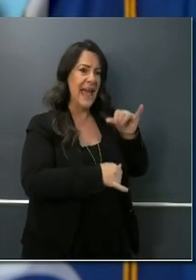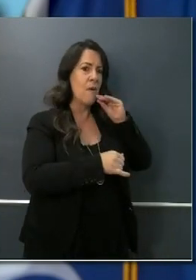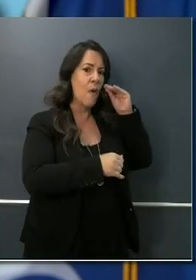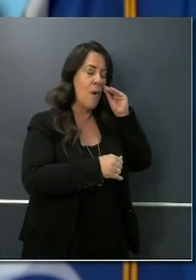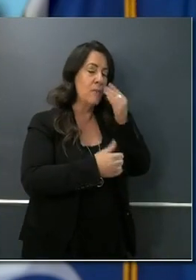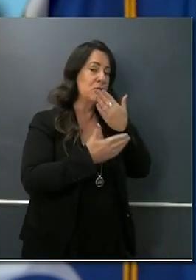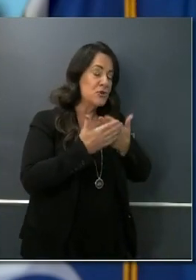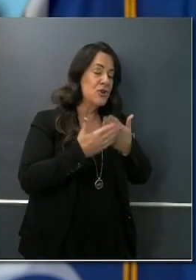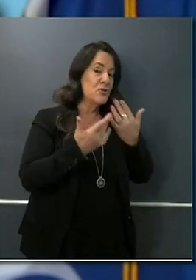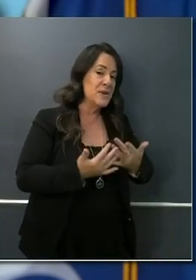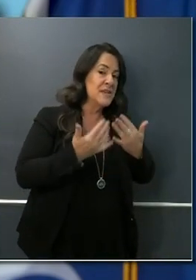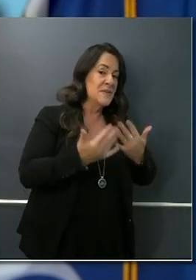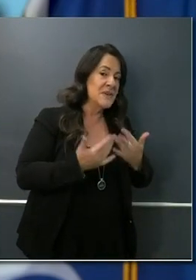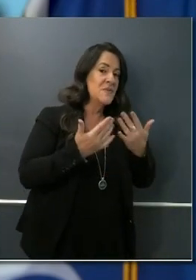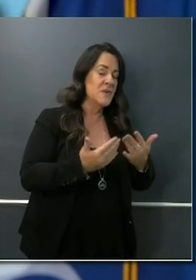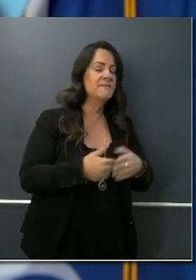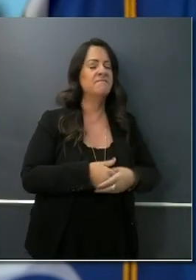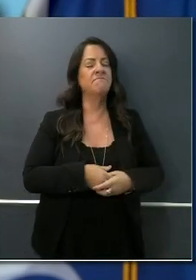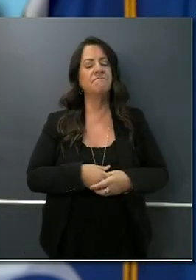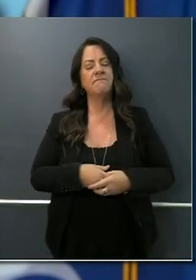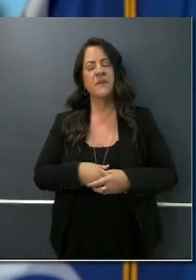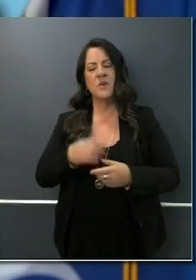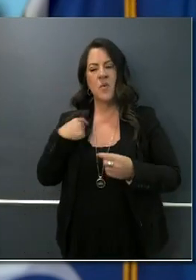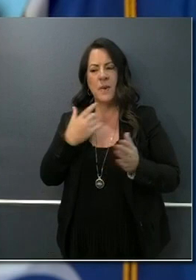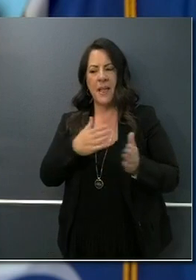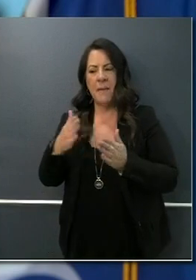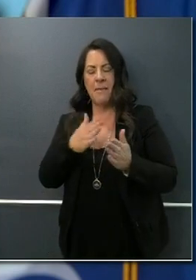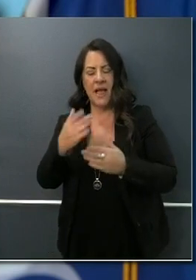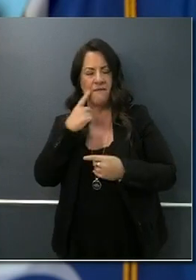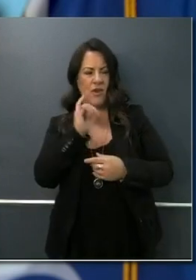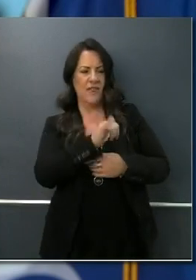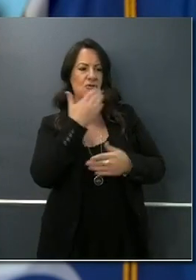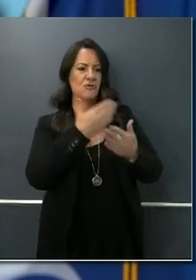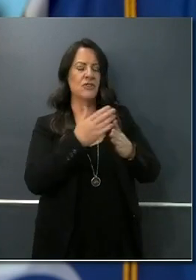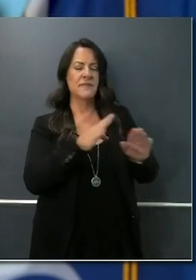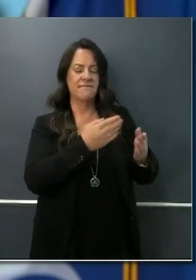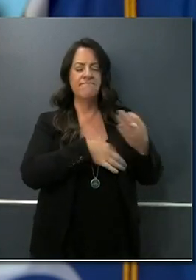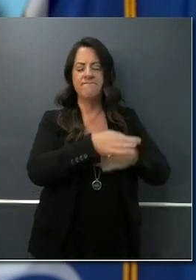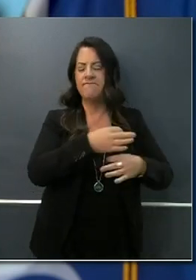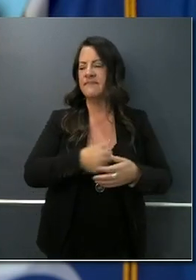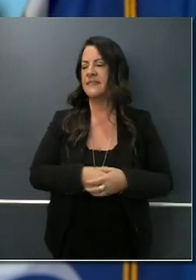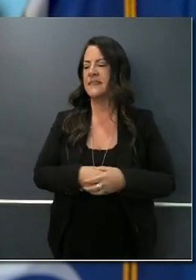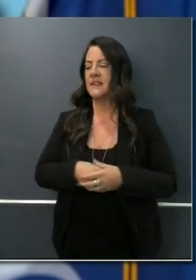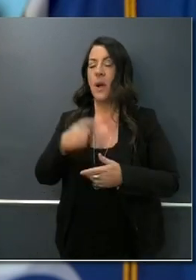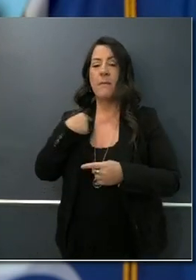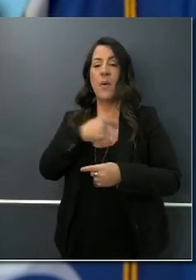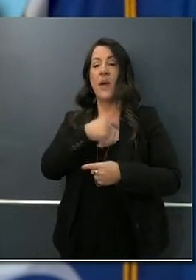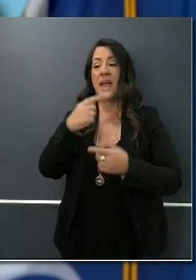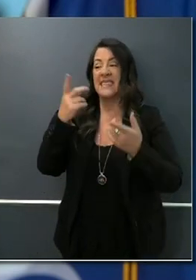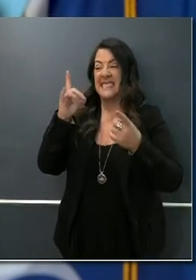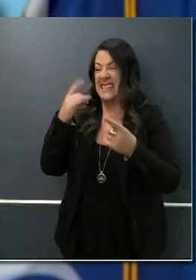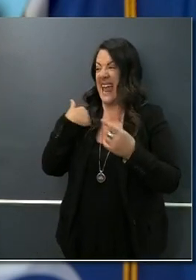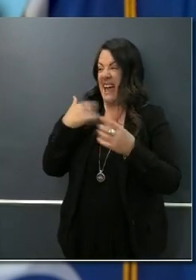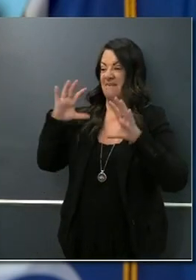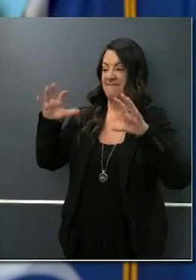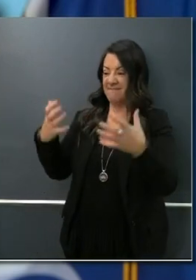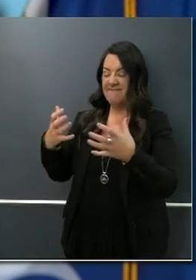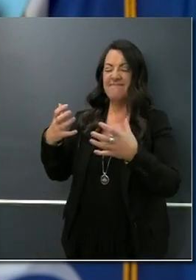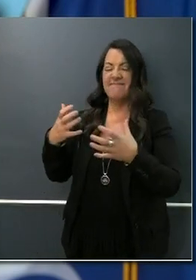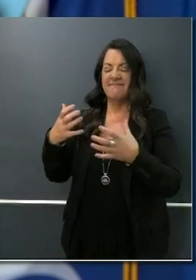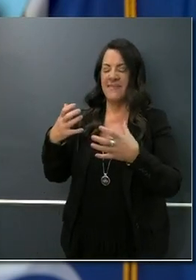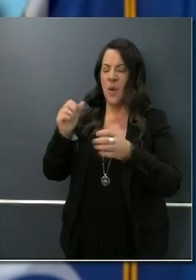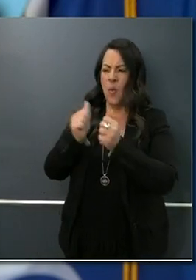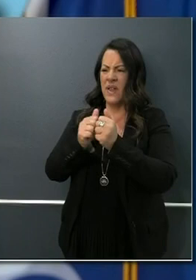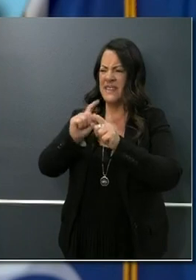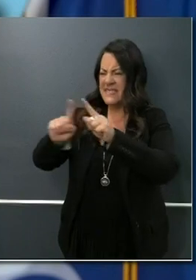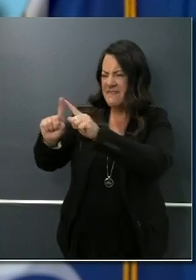we announced a new economic advisory body, a new recovery body with some of the best and the brightest minds we can source in